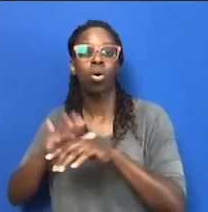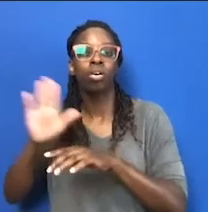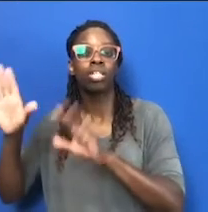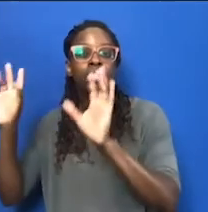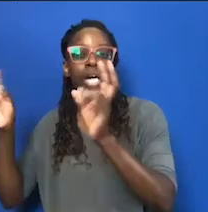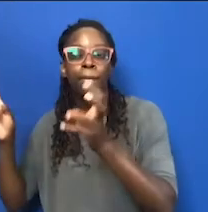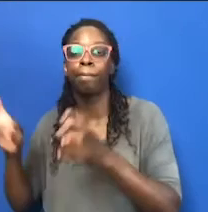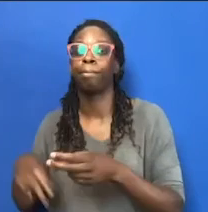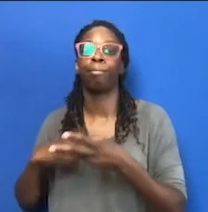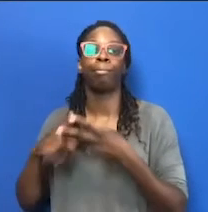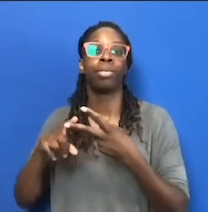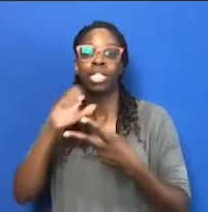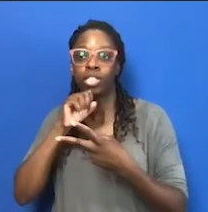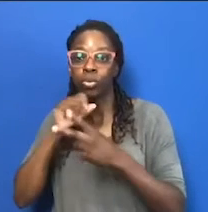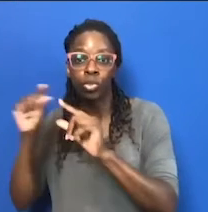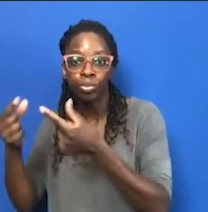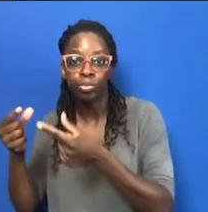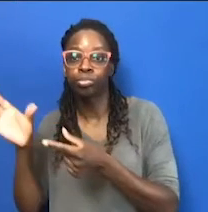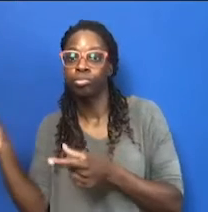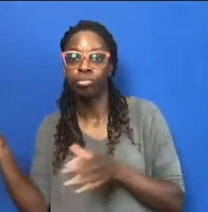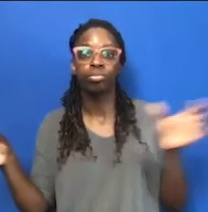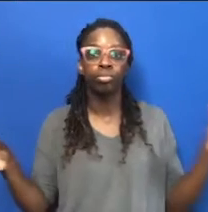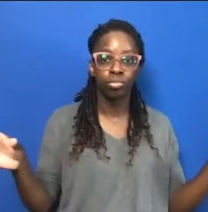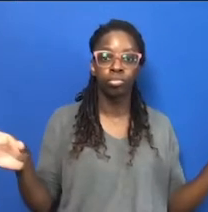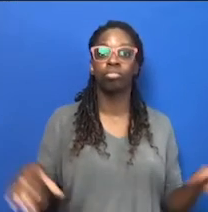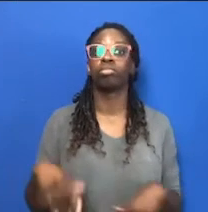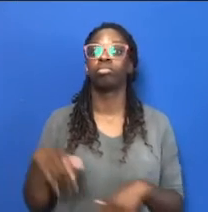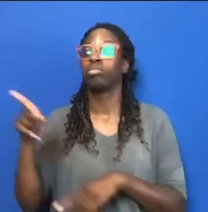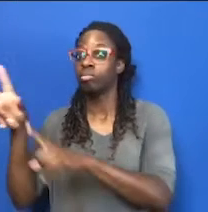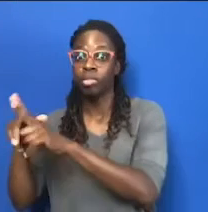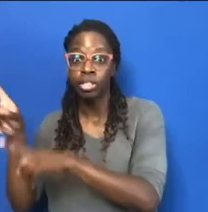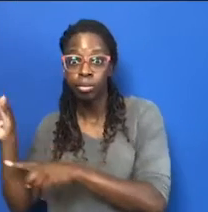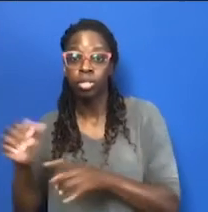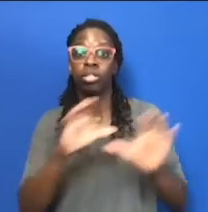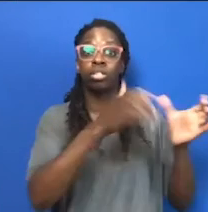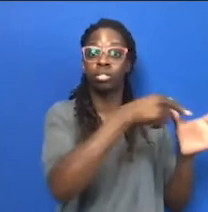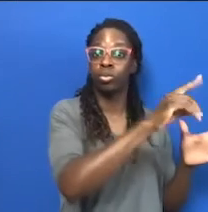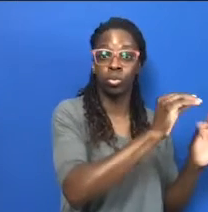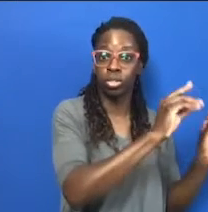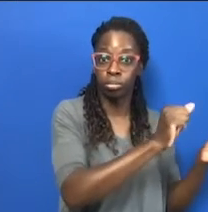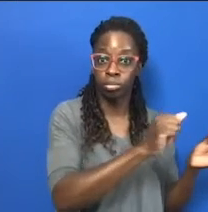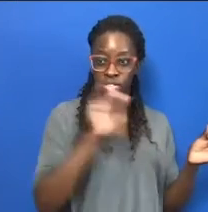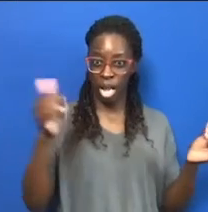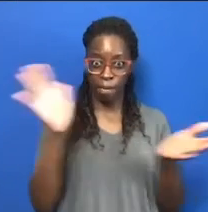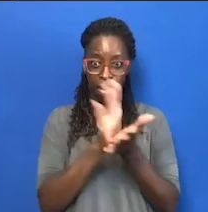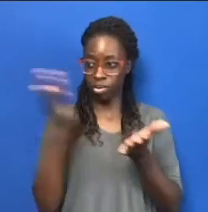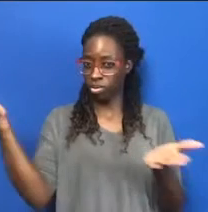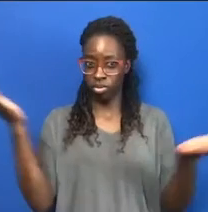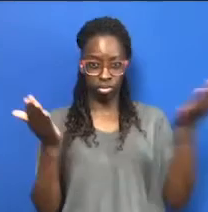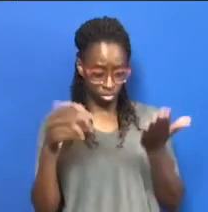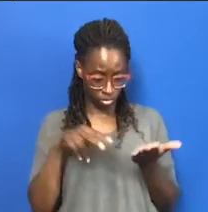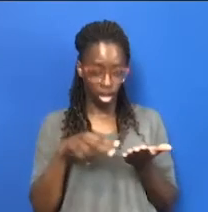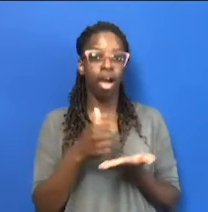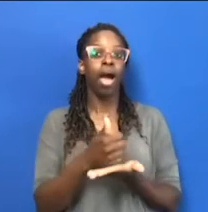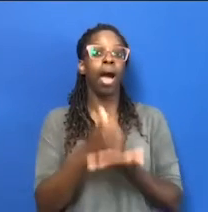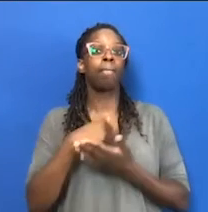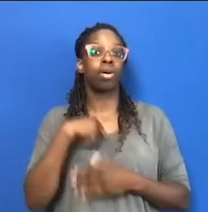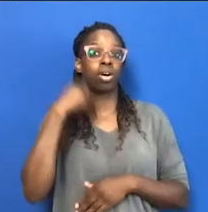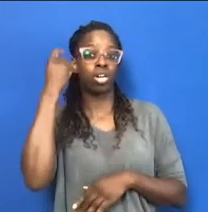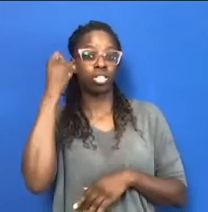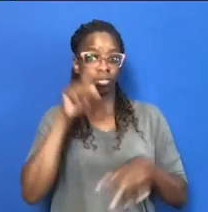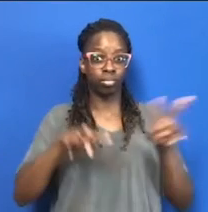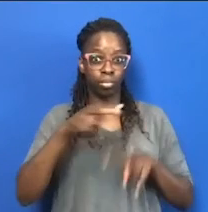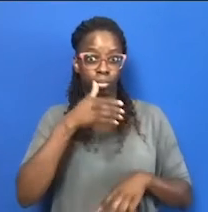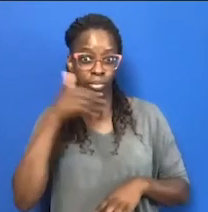agreement about what materials fit our big question. Our big question is, what evidence-based work is